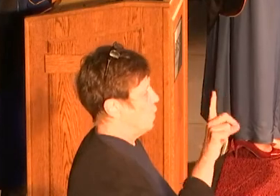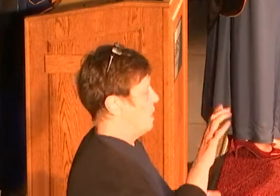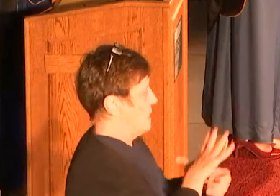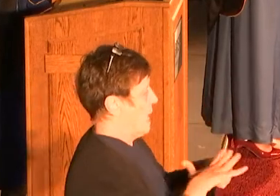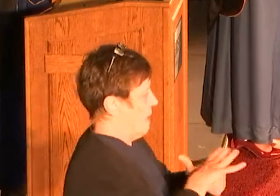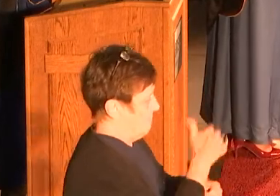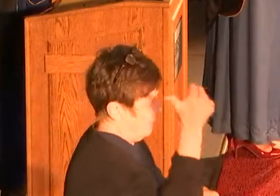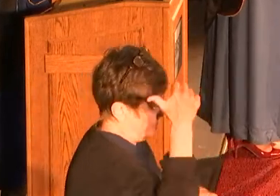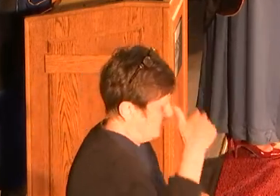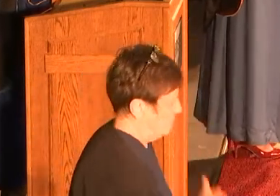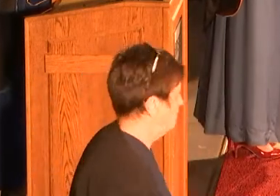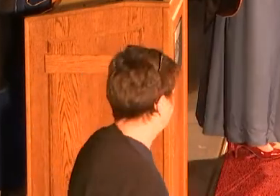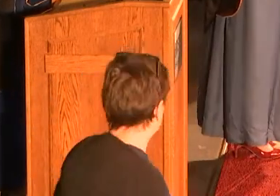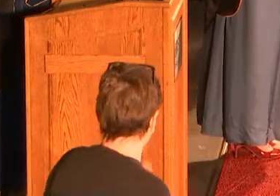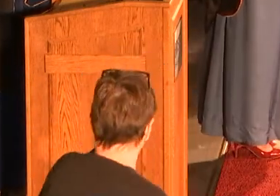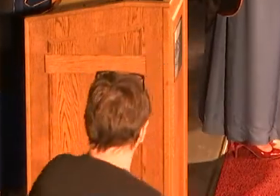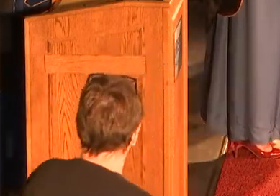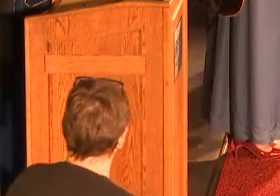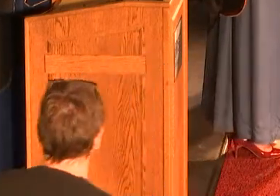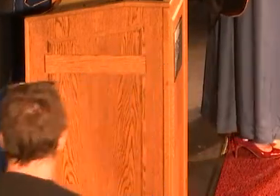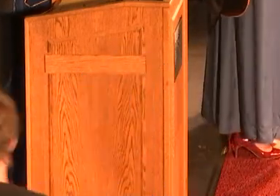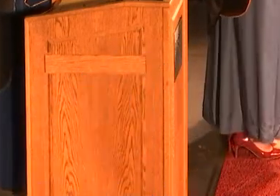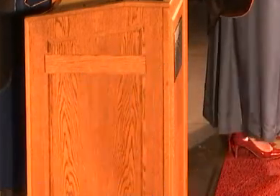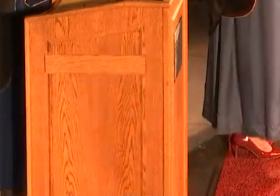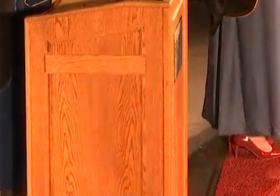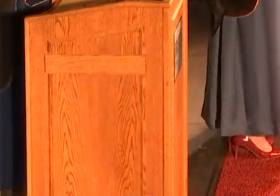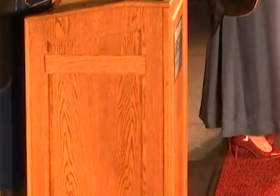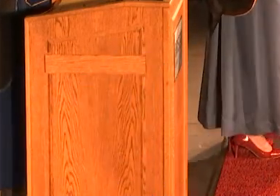Moravia Botello Diaz.